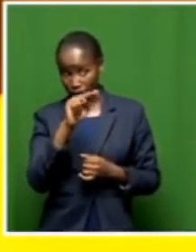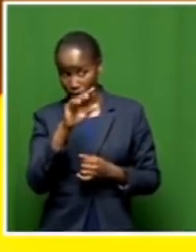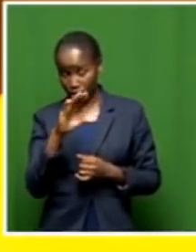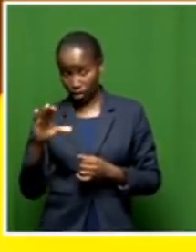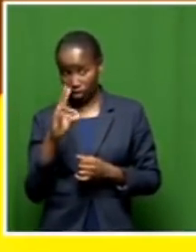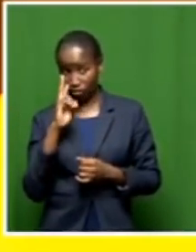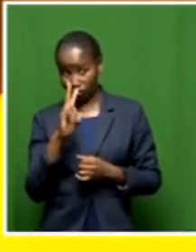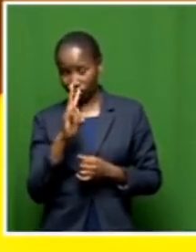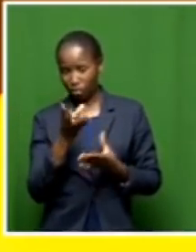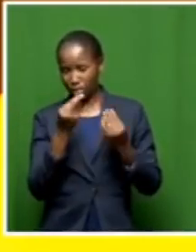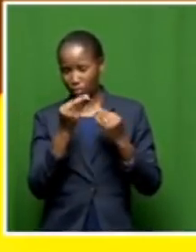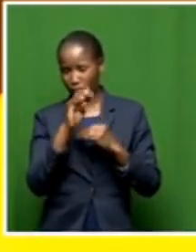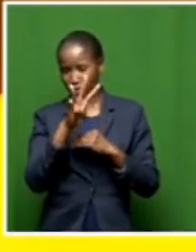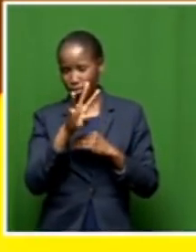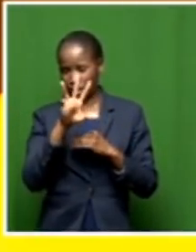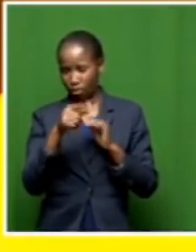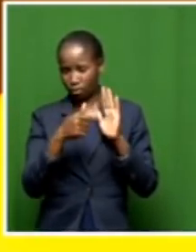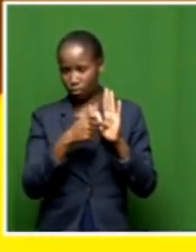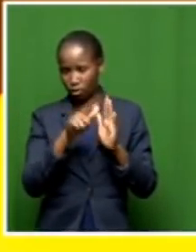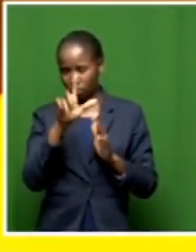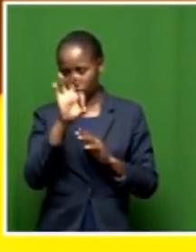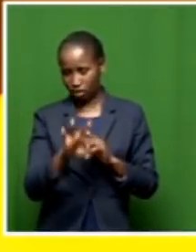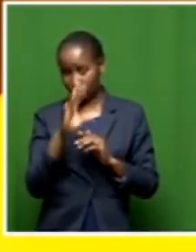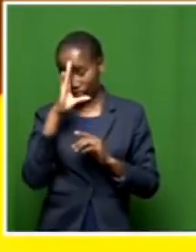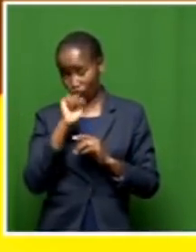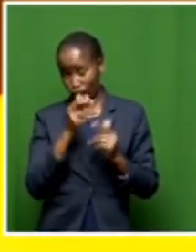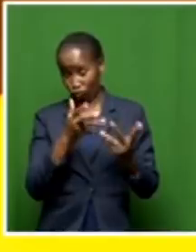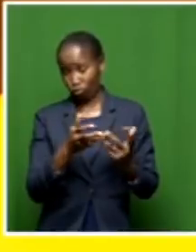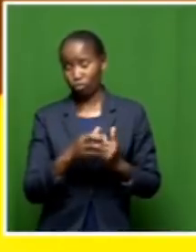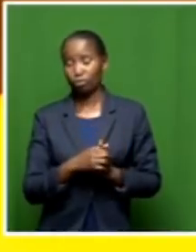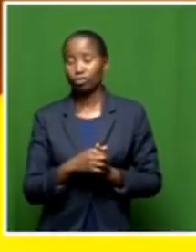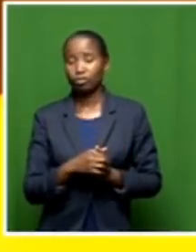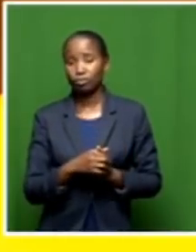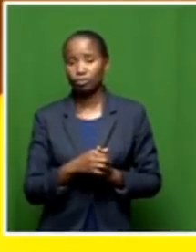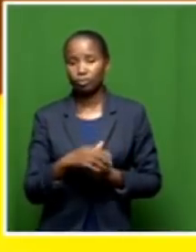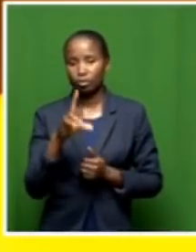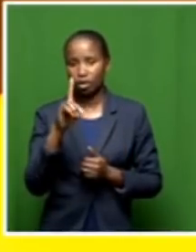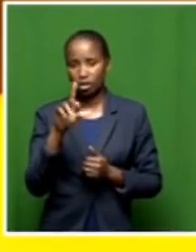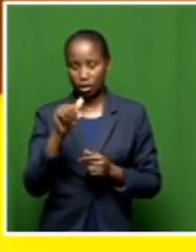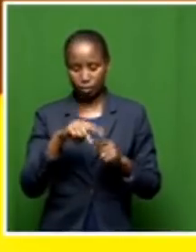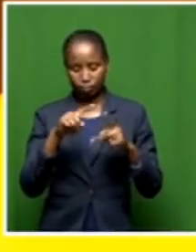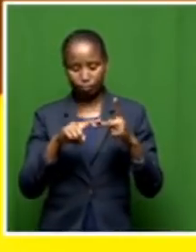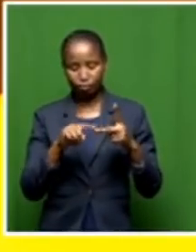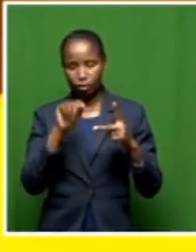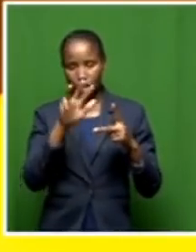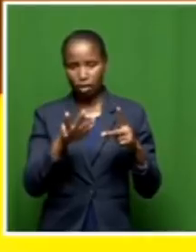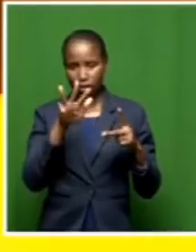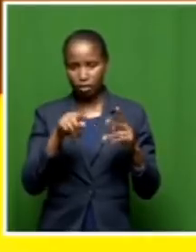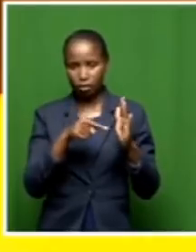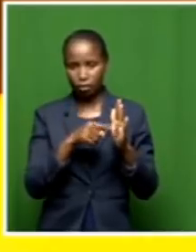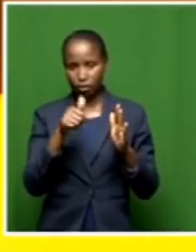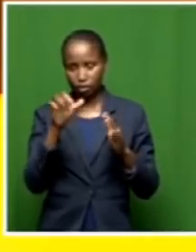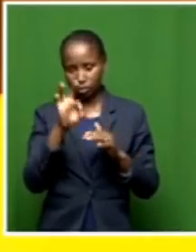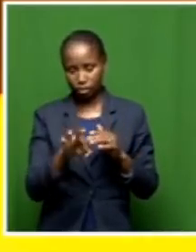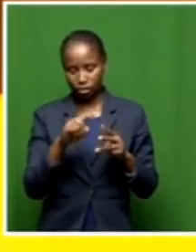49.7%, the DA at 19.6%, and the EFF 8.9%.